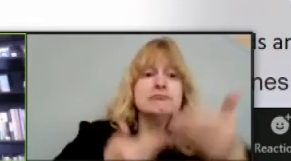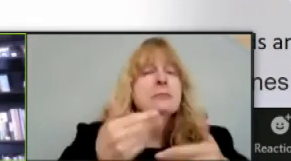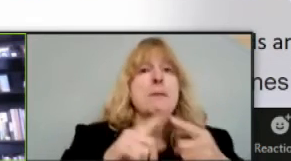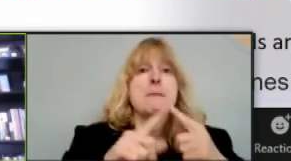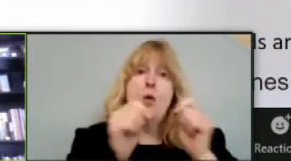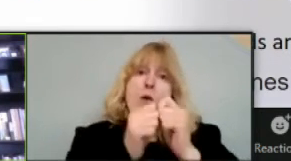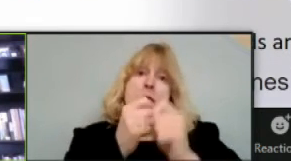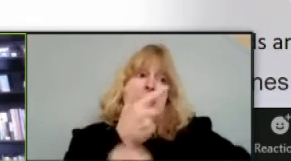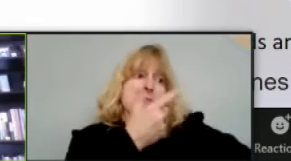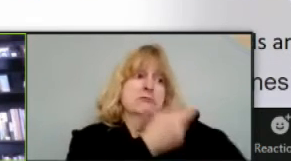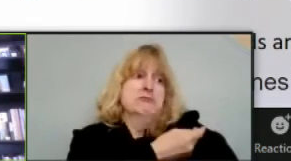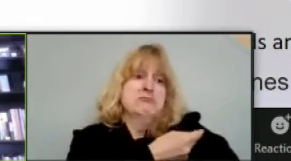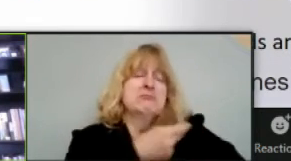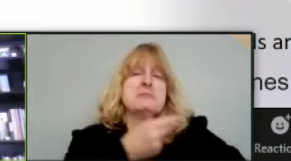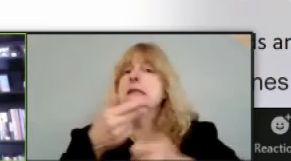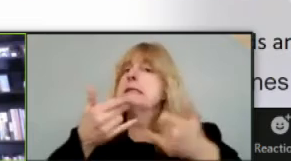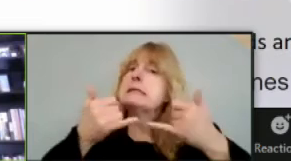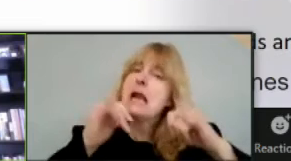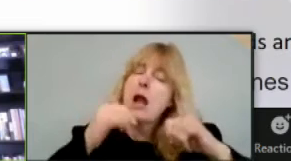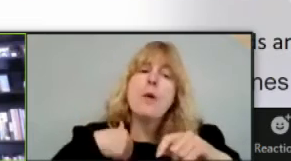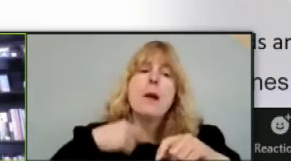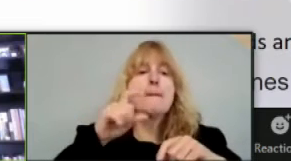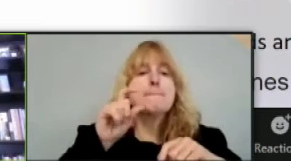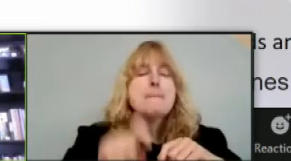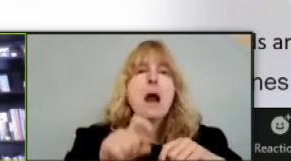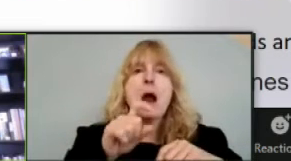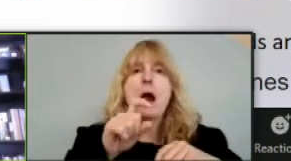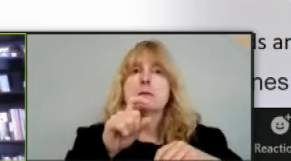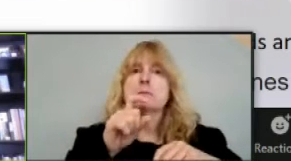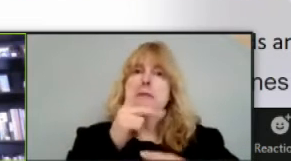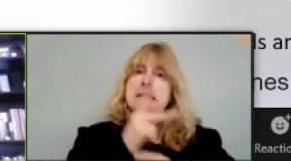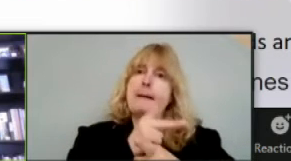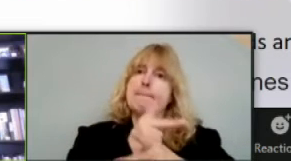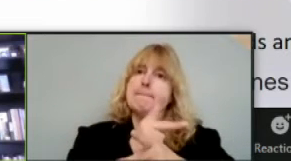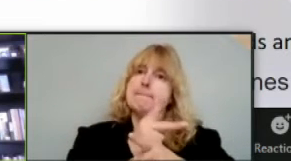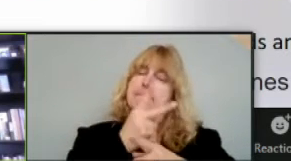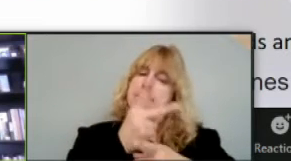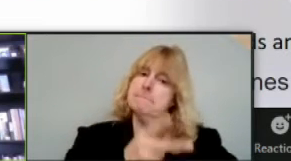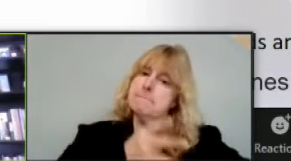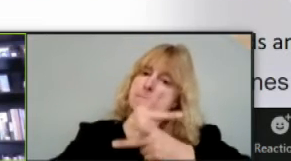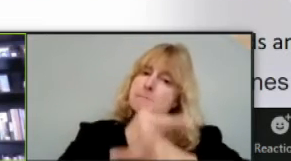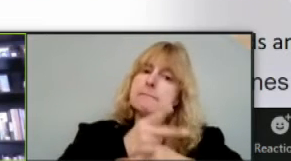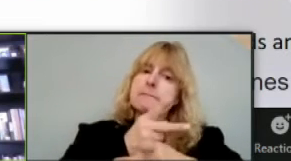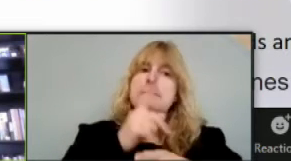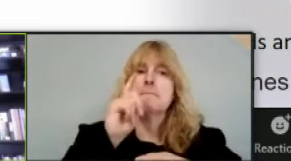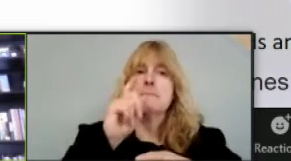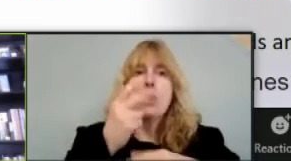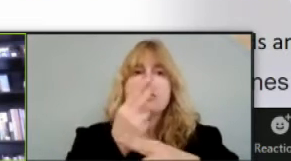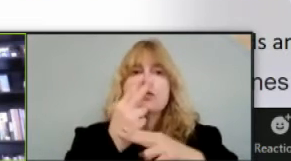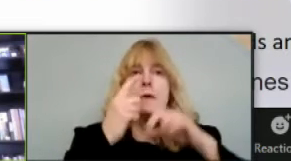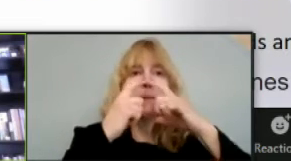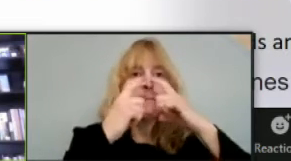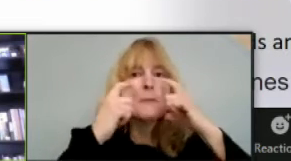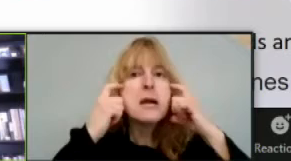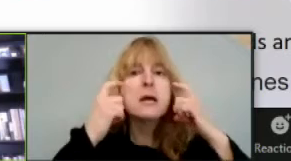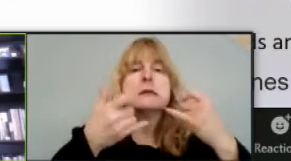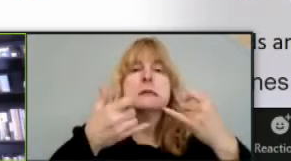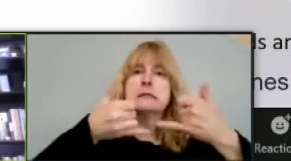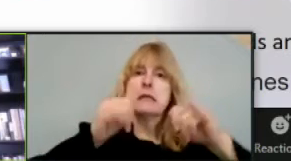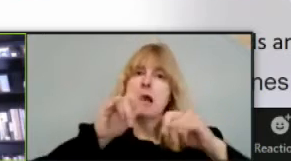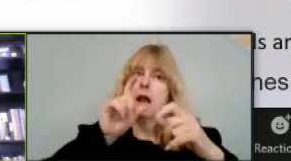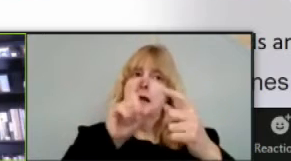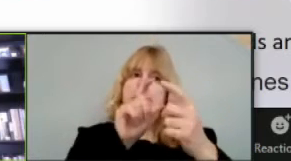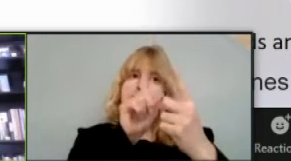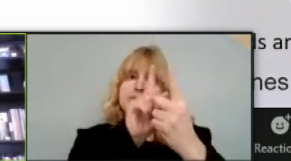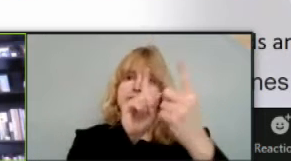remain proactive, because even someone who has a vaccine will still have to wear a mask, will have to still social distance,